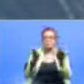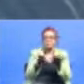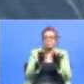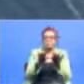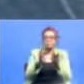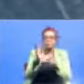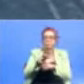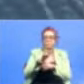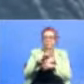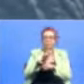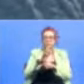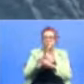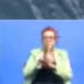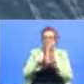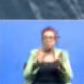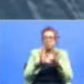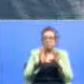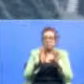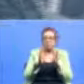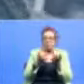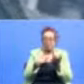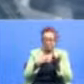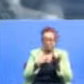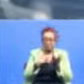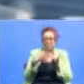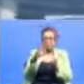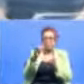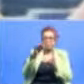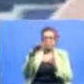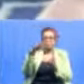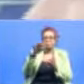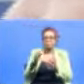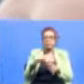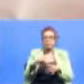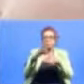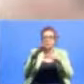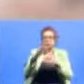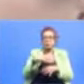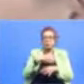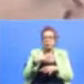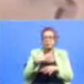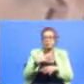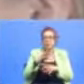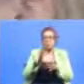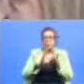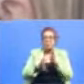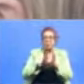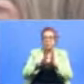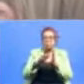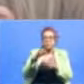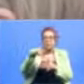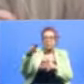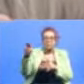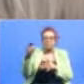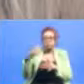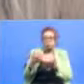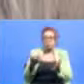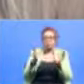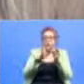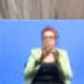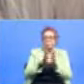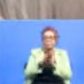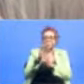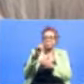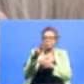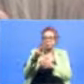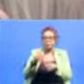of silence was observed. Asenath was a special guest at the Rotterdam Marathon in Netherlands, and she was joined by the AK boss